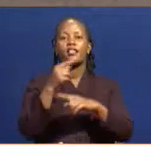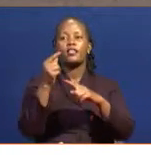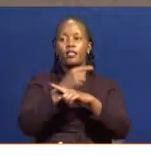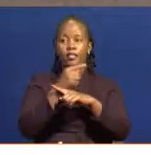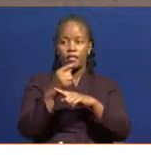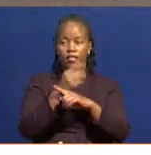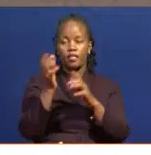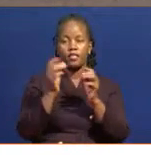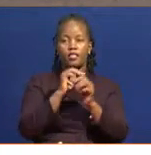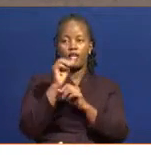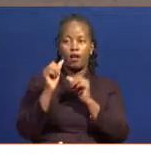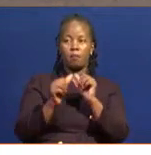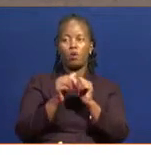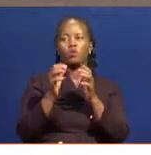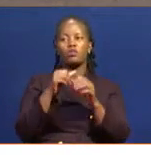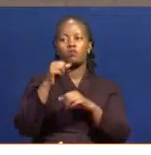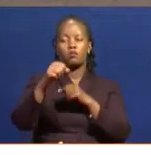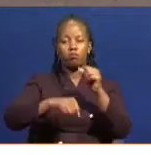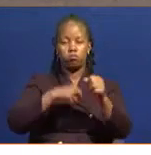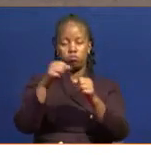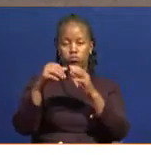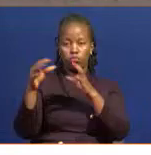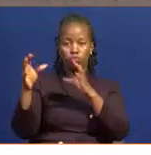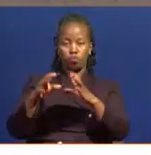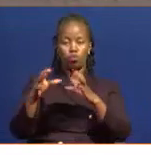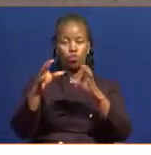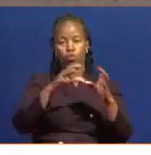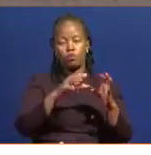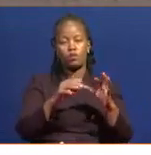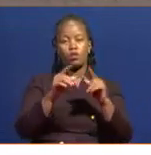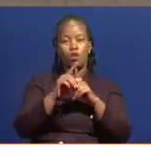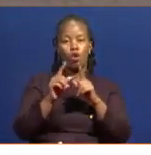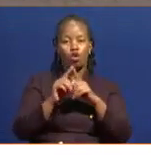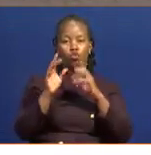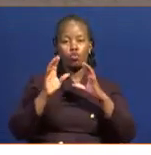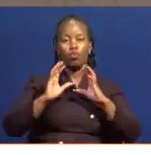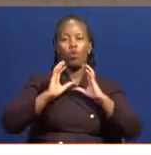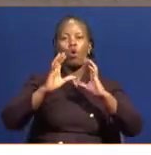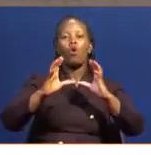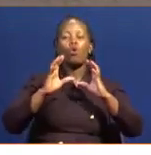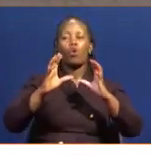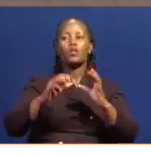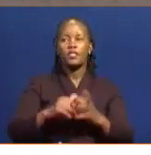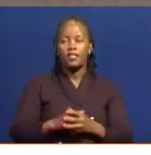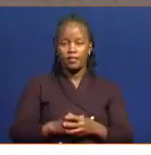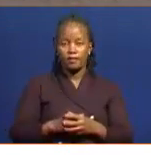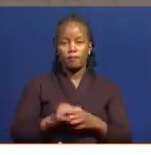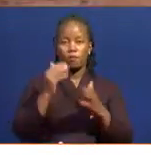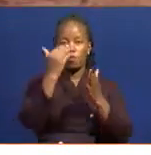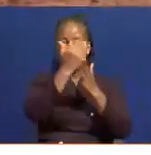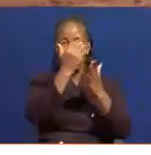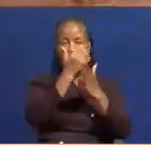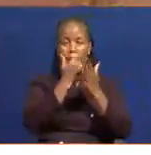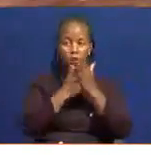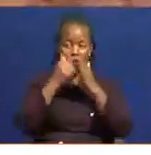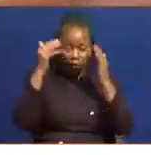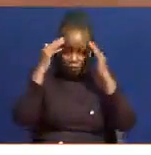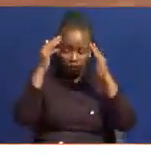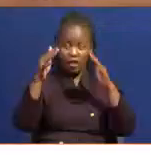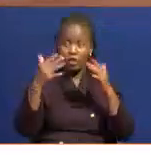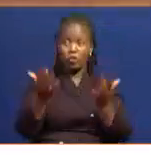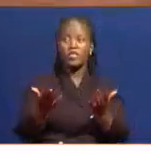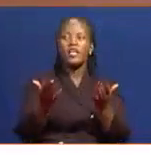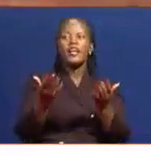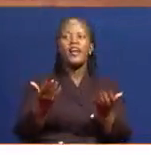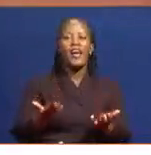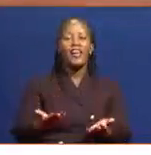off-road motorcycling sport instructors and coaches at the Jamhuri MX track. The program focused on enhancing the